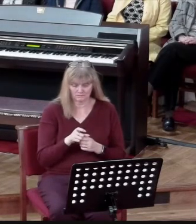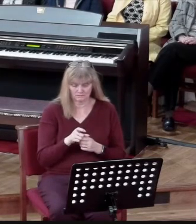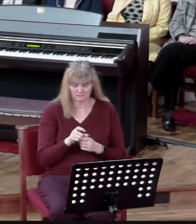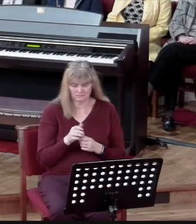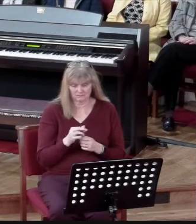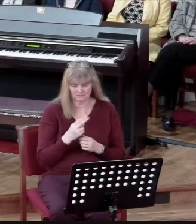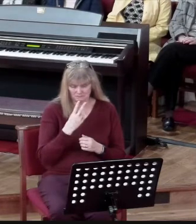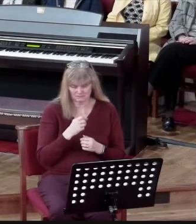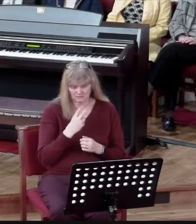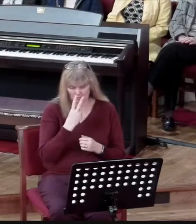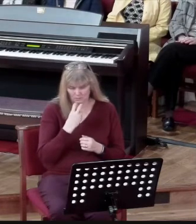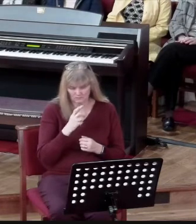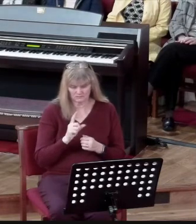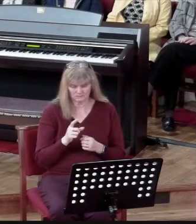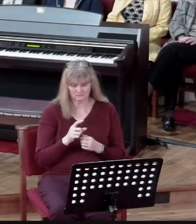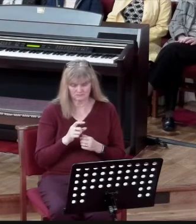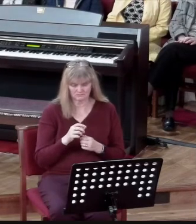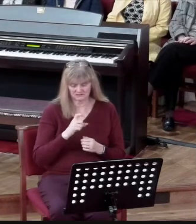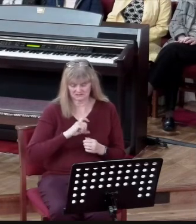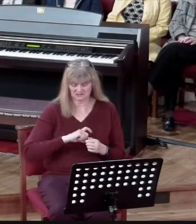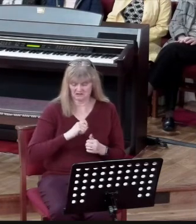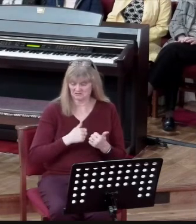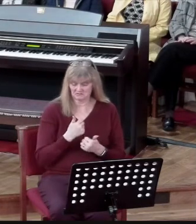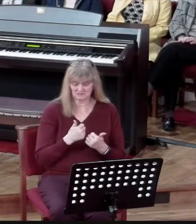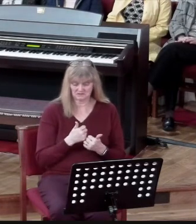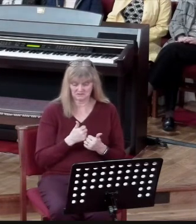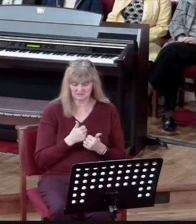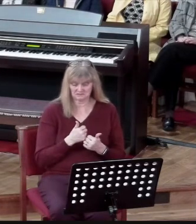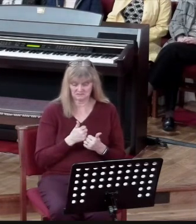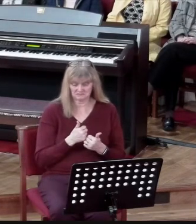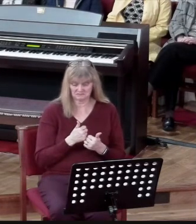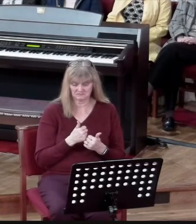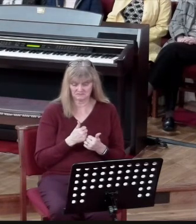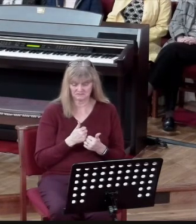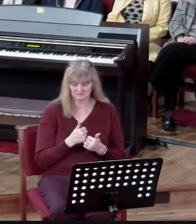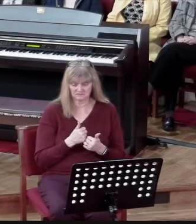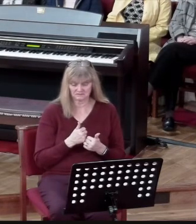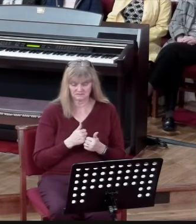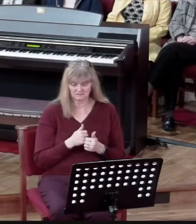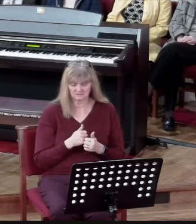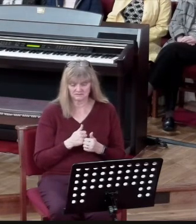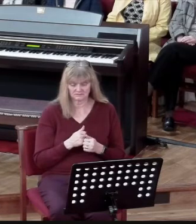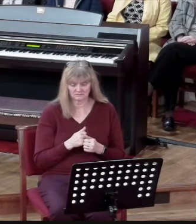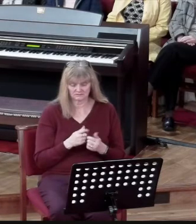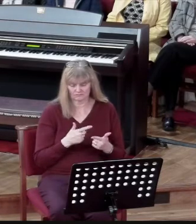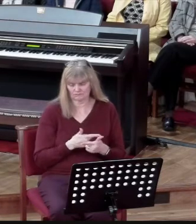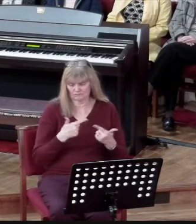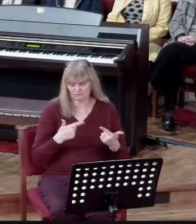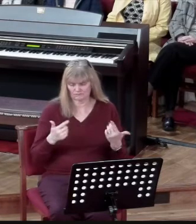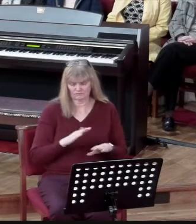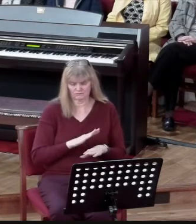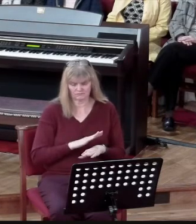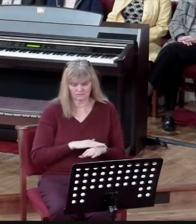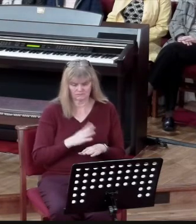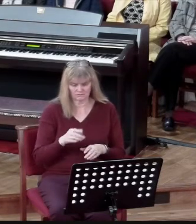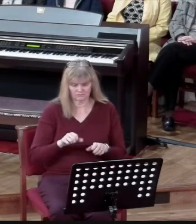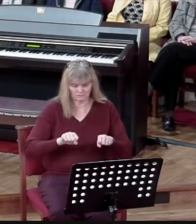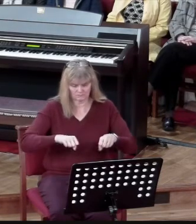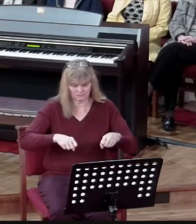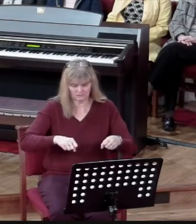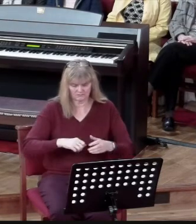strong. He was definitely a character. He was a single man, a minister in Northern Ireland, spent a lot of his time with bikers. And